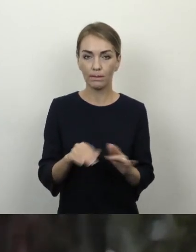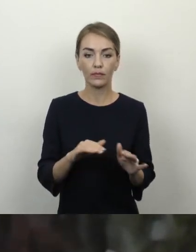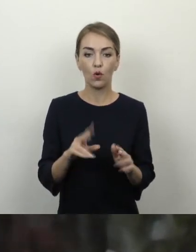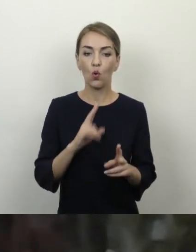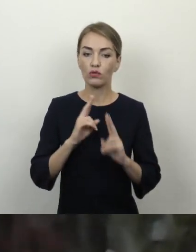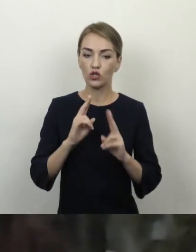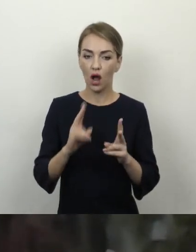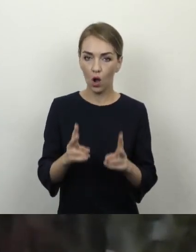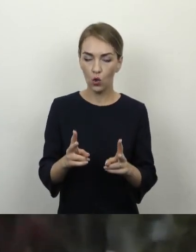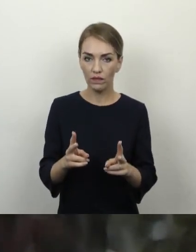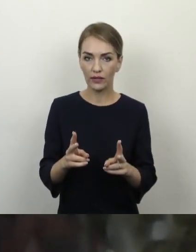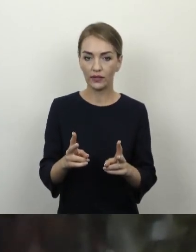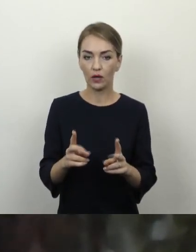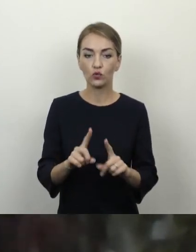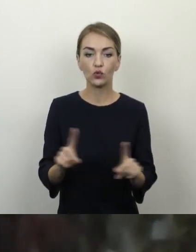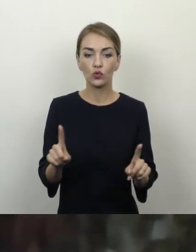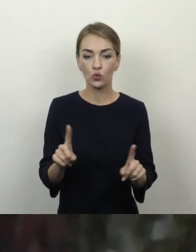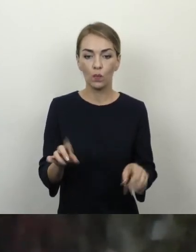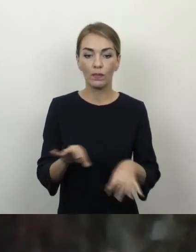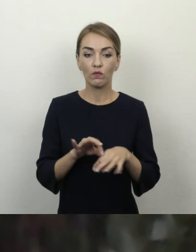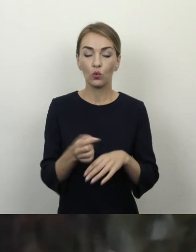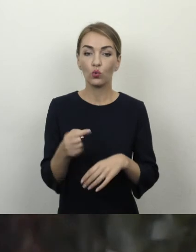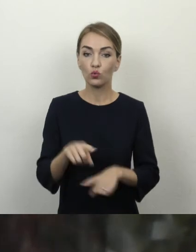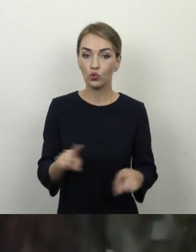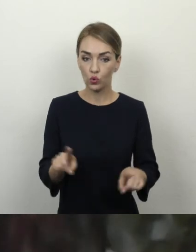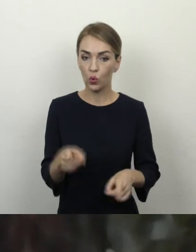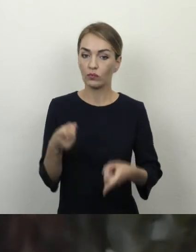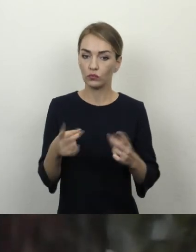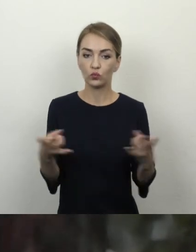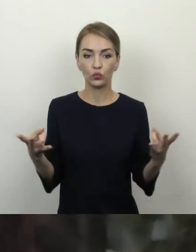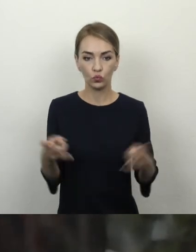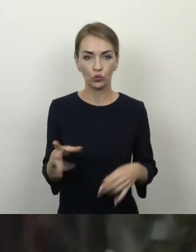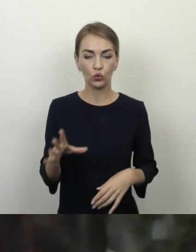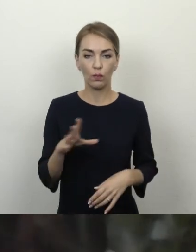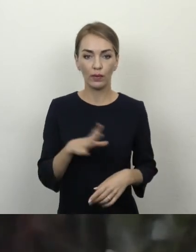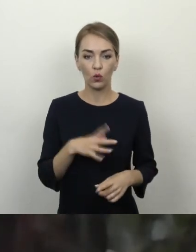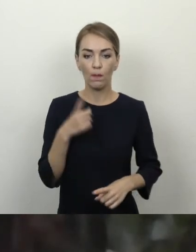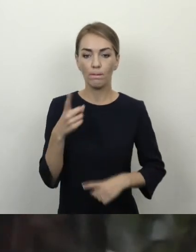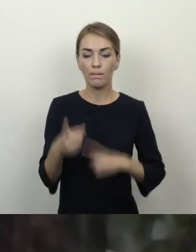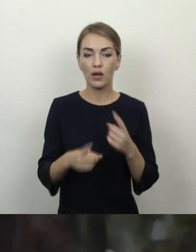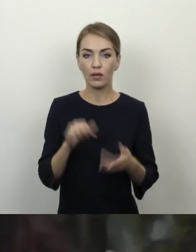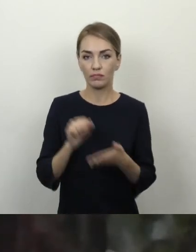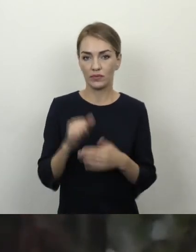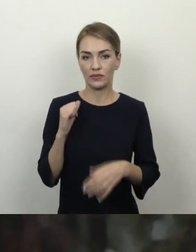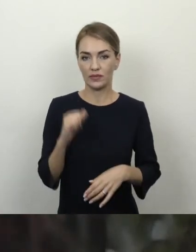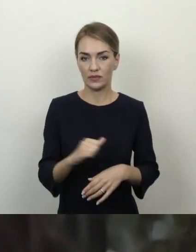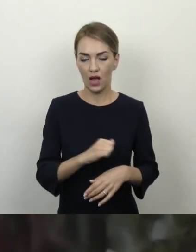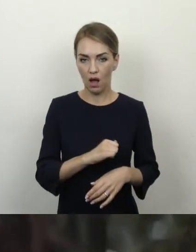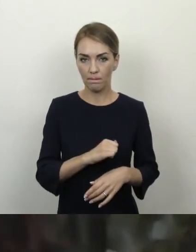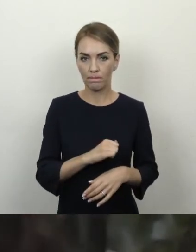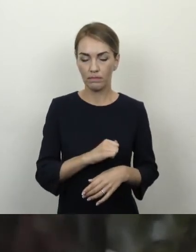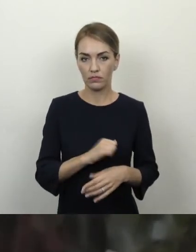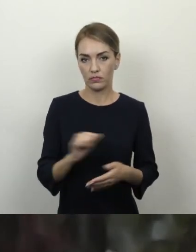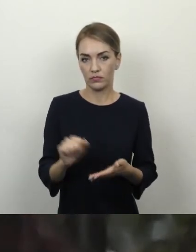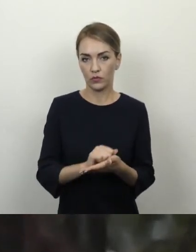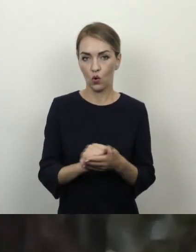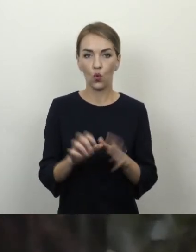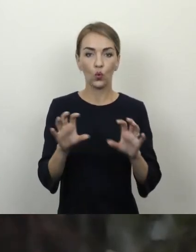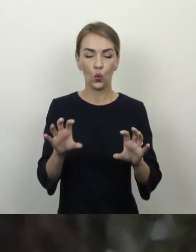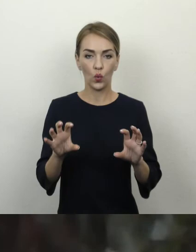process per se, the appeal procedure, and that led to the fact that we